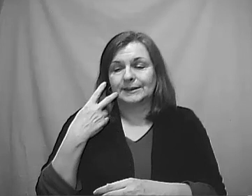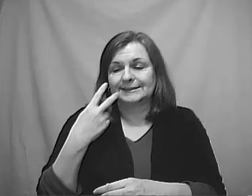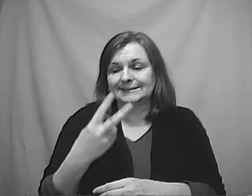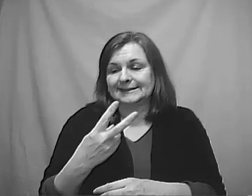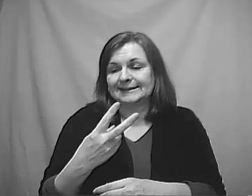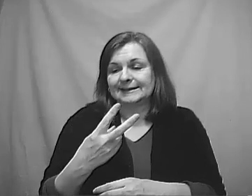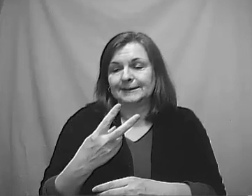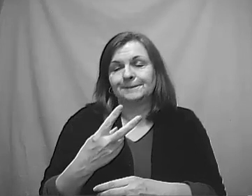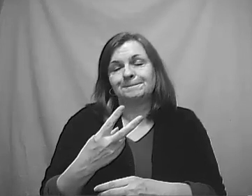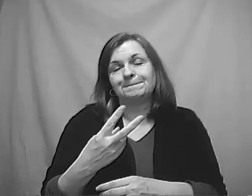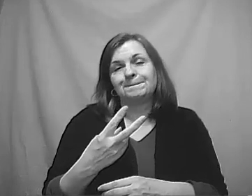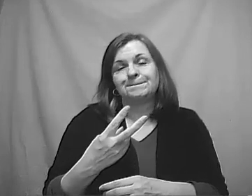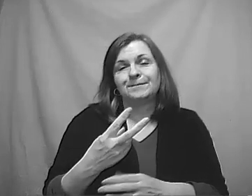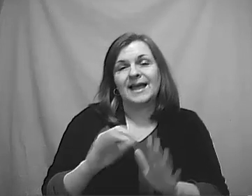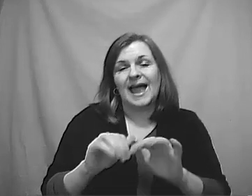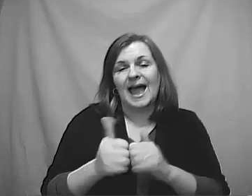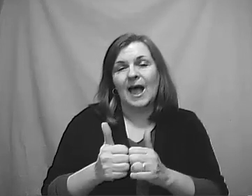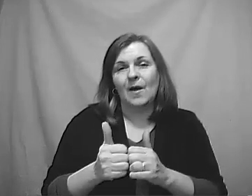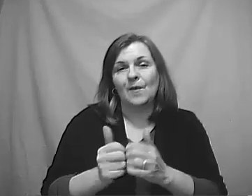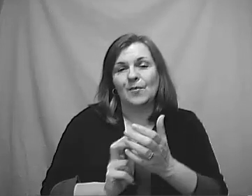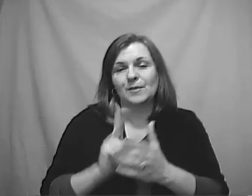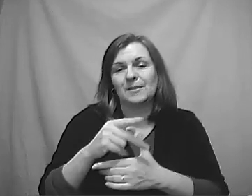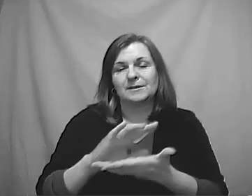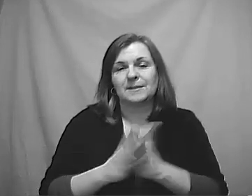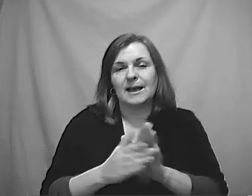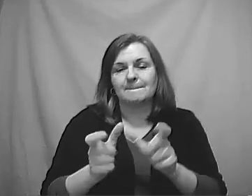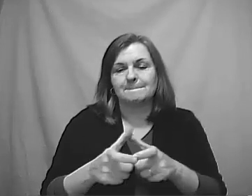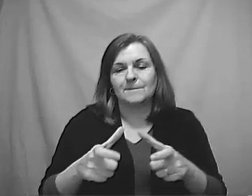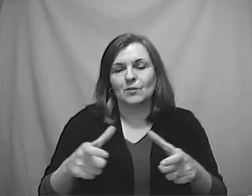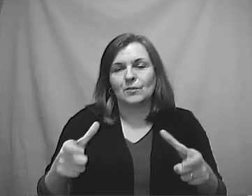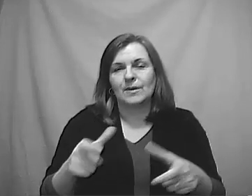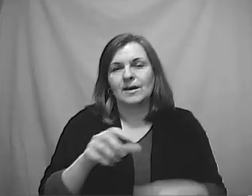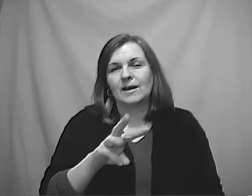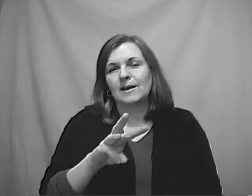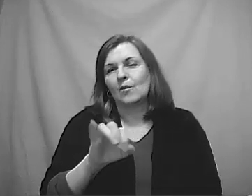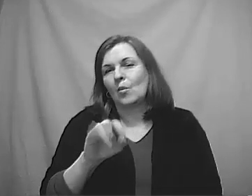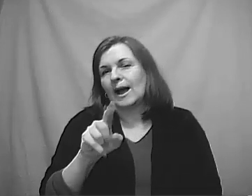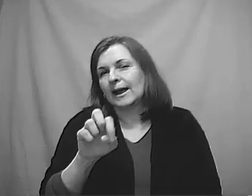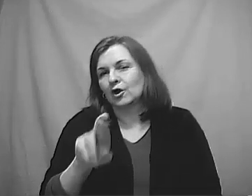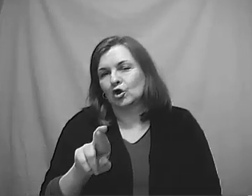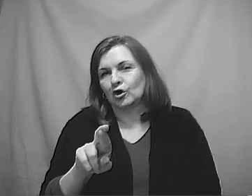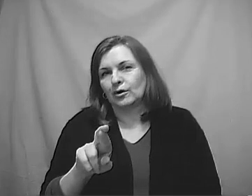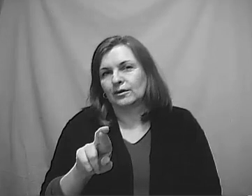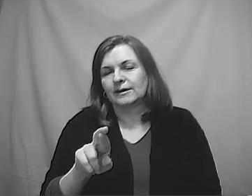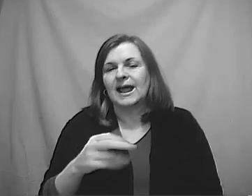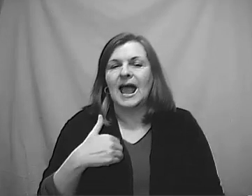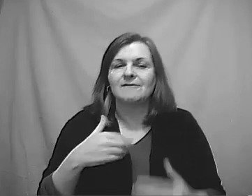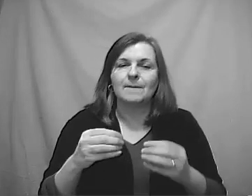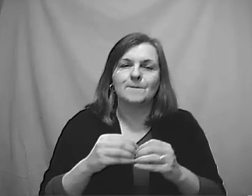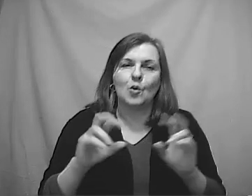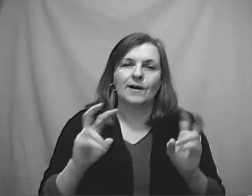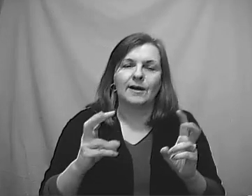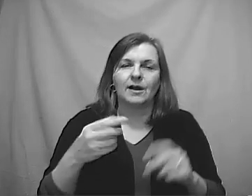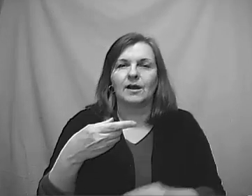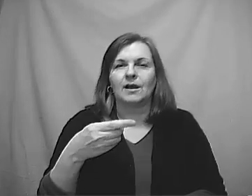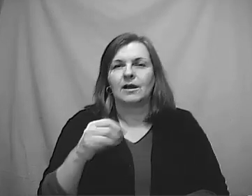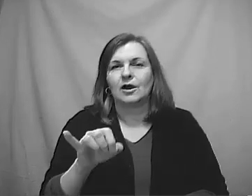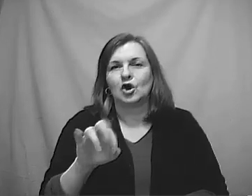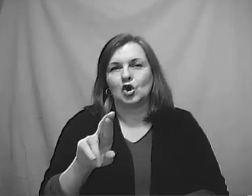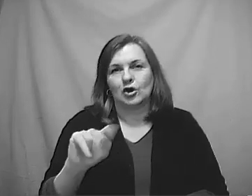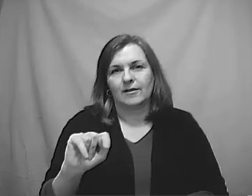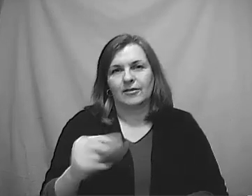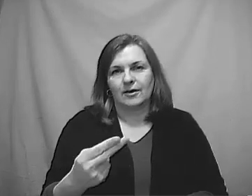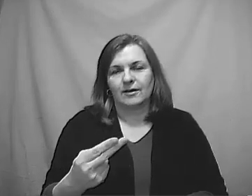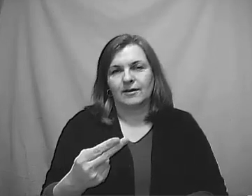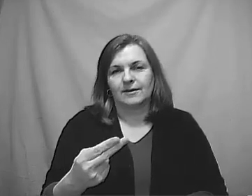growth is actually looking at how the plant is becoming wider, getting more girth